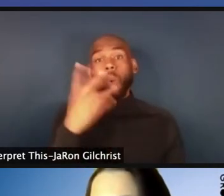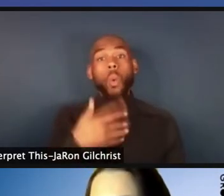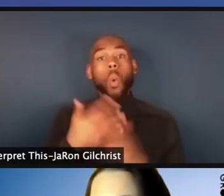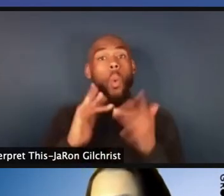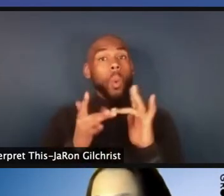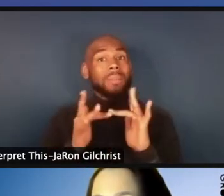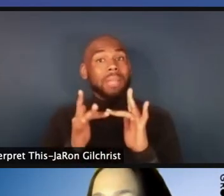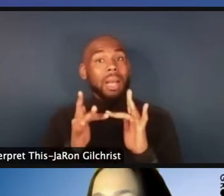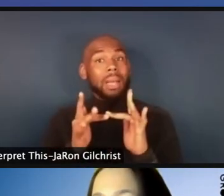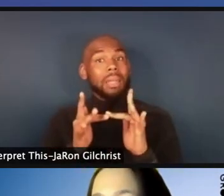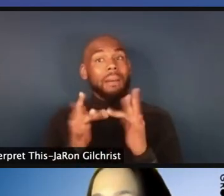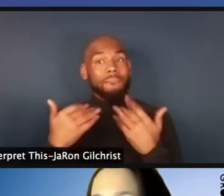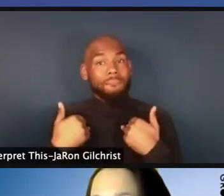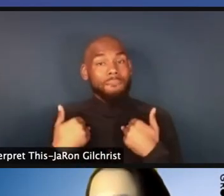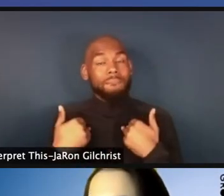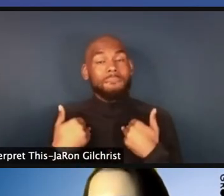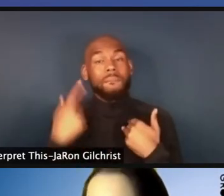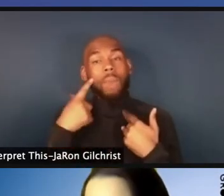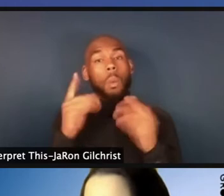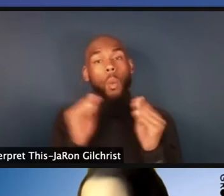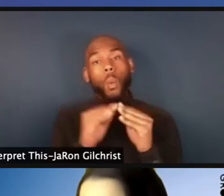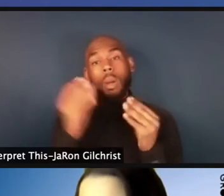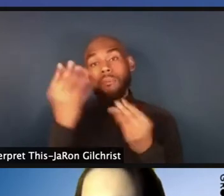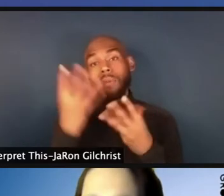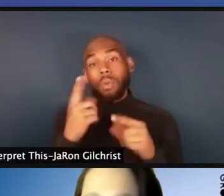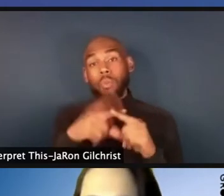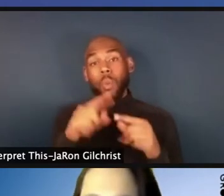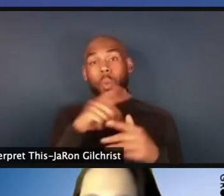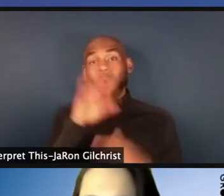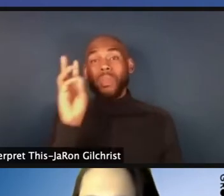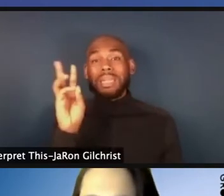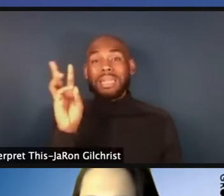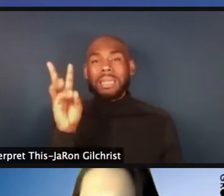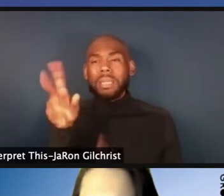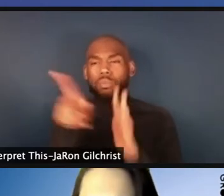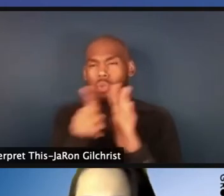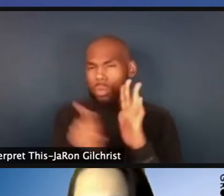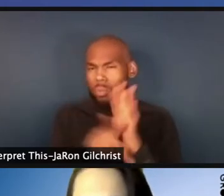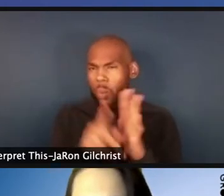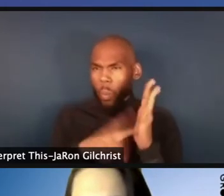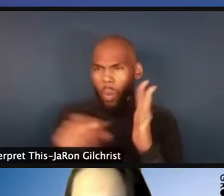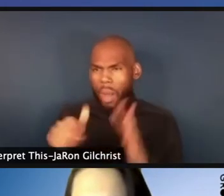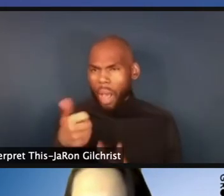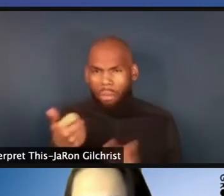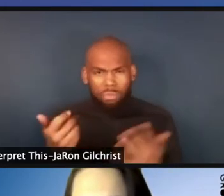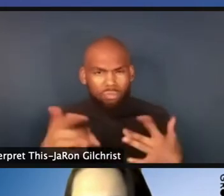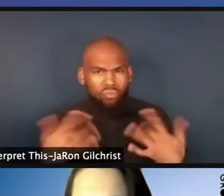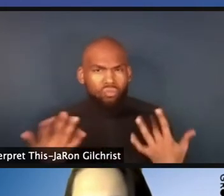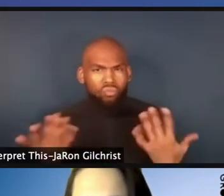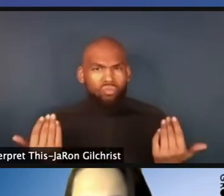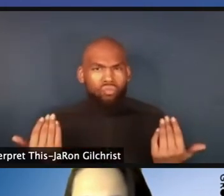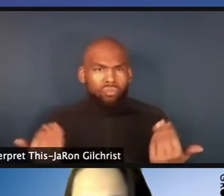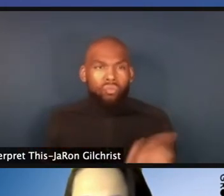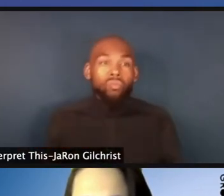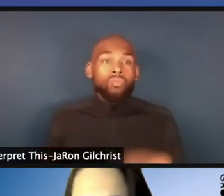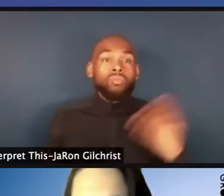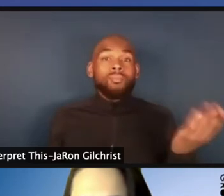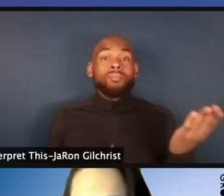website for more information. But those are the six principles. What else do we want to say about the Green New Theater, y'all? Well, so